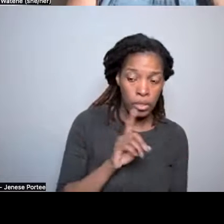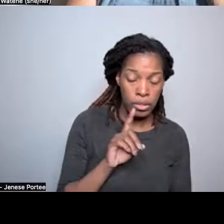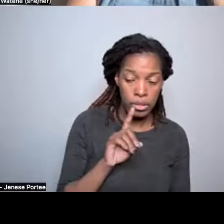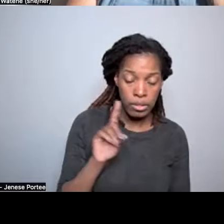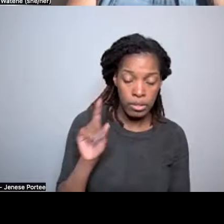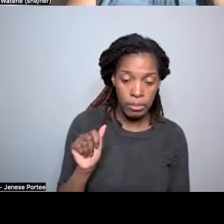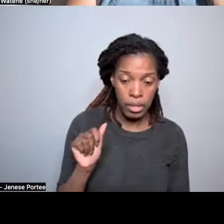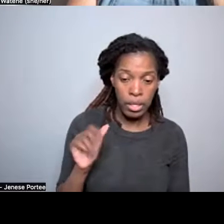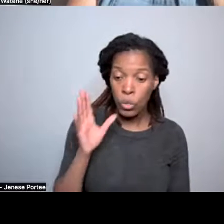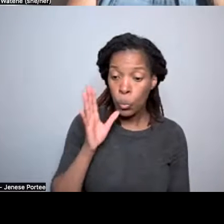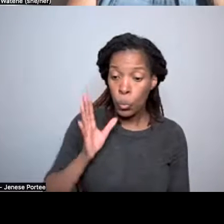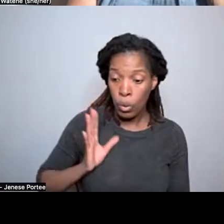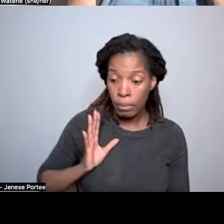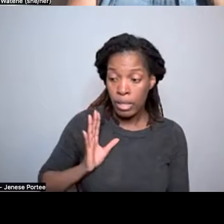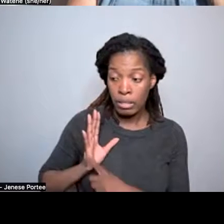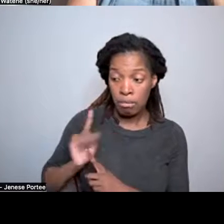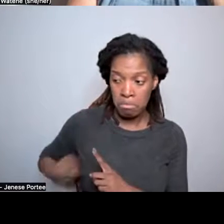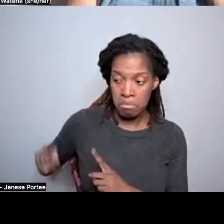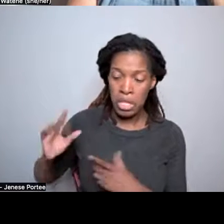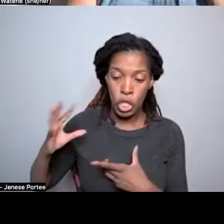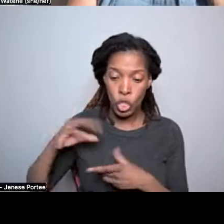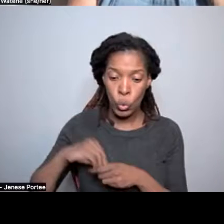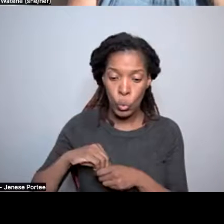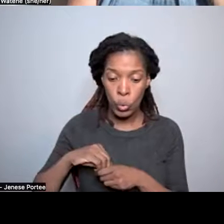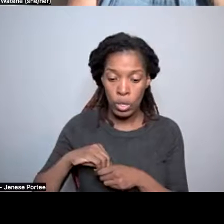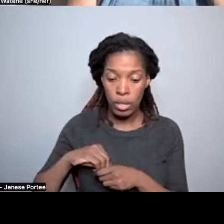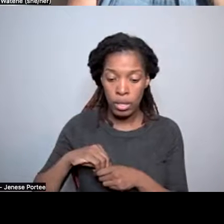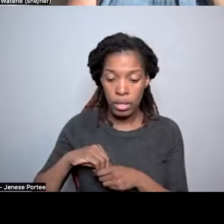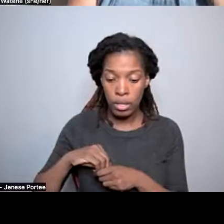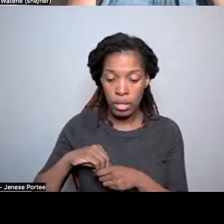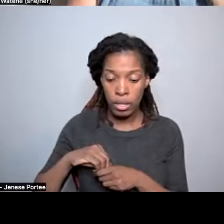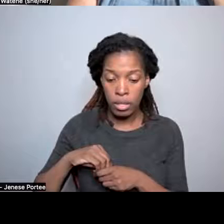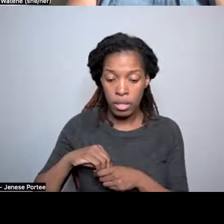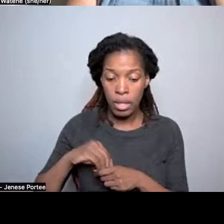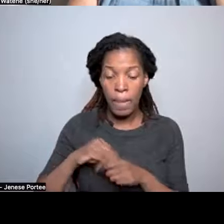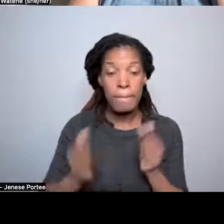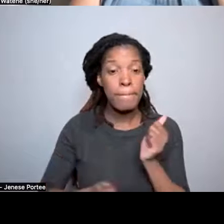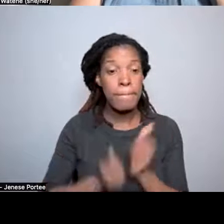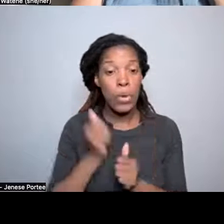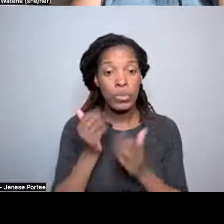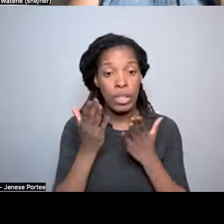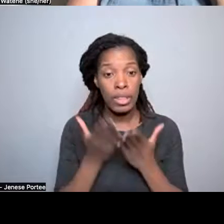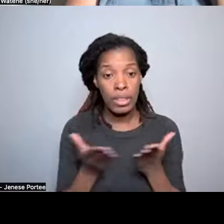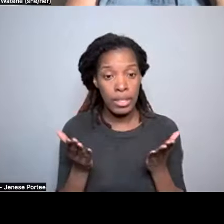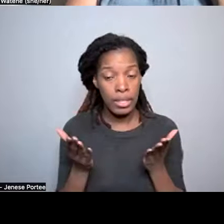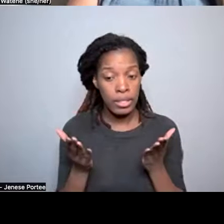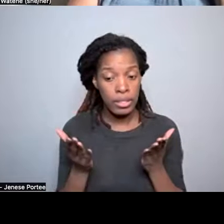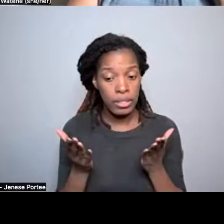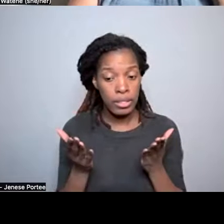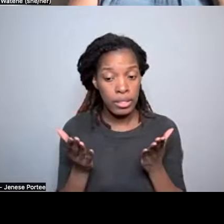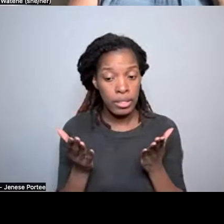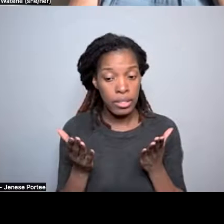are included in most of the things. Their rights are